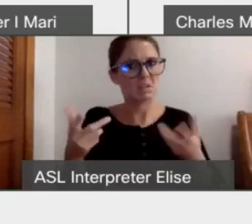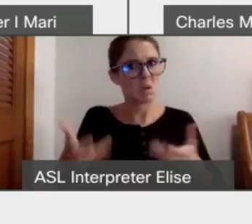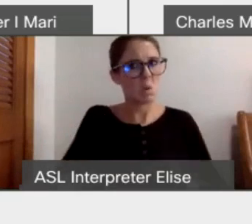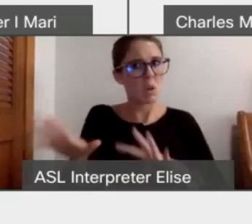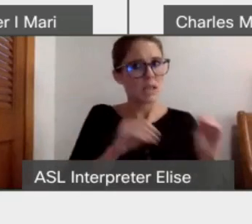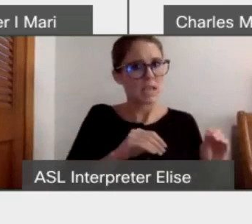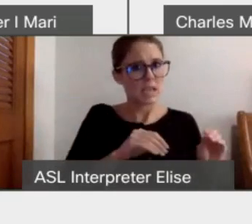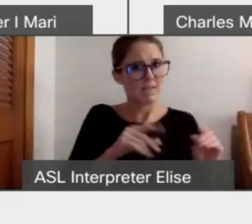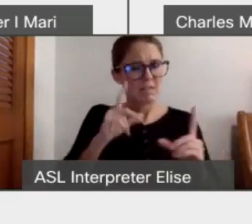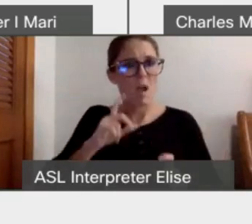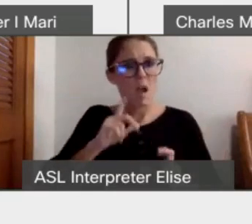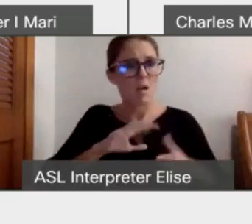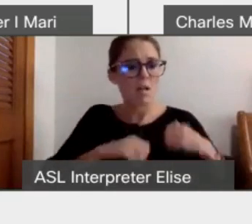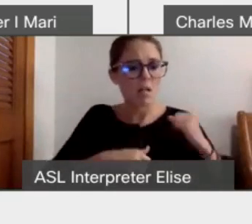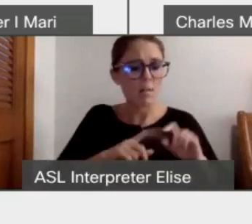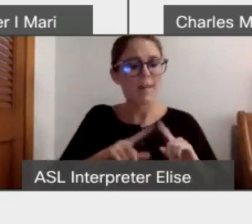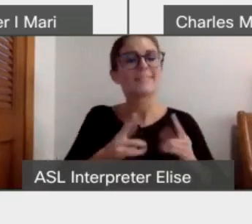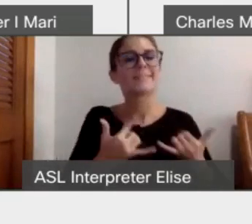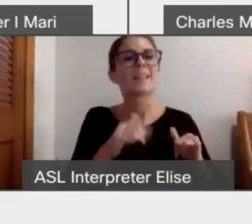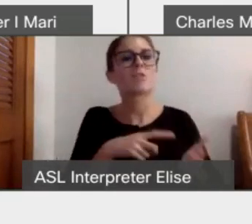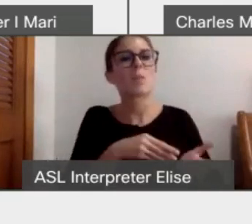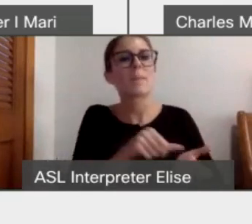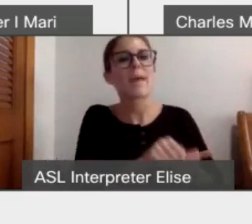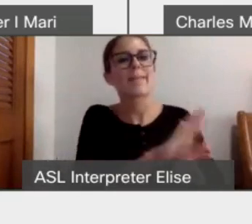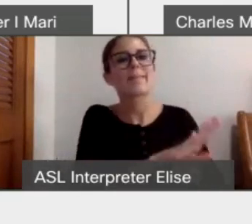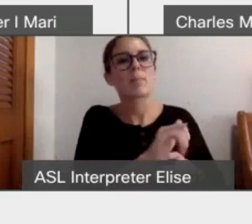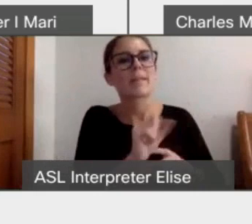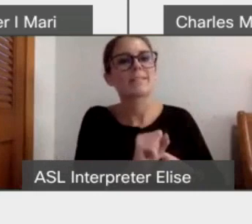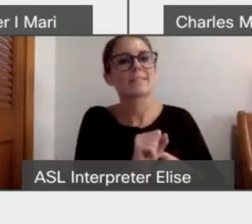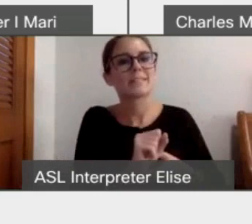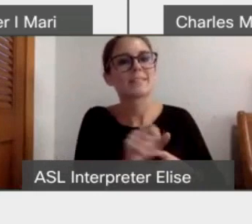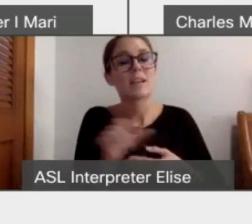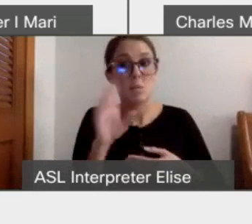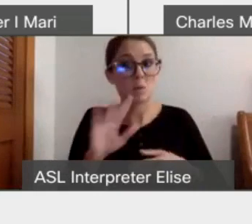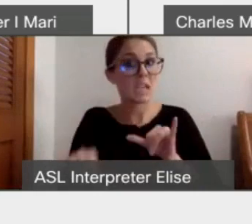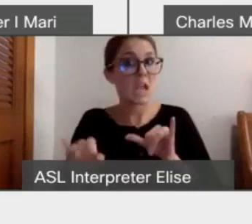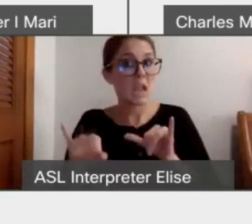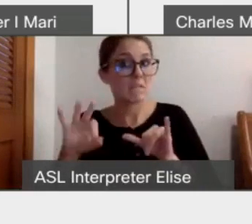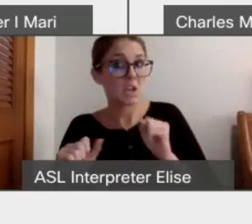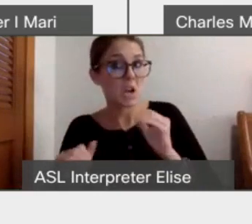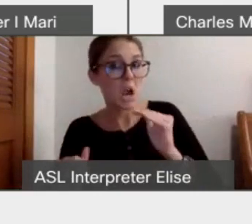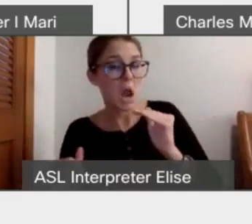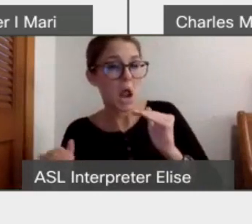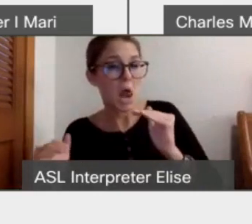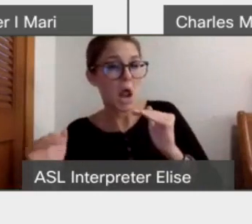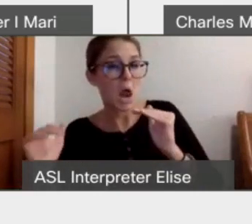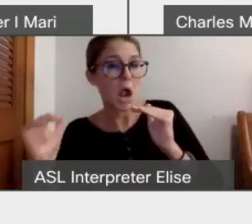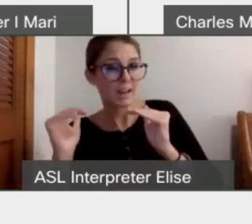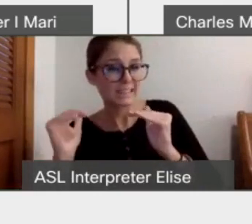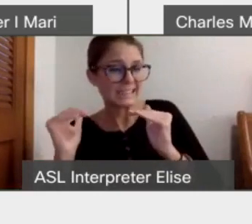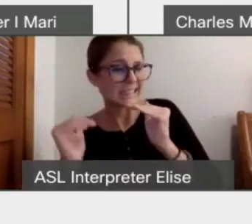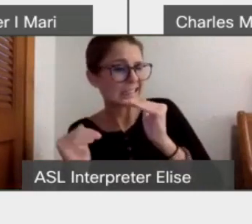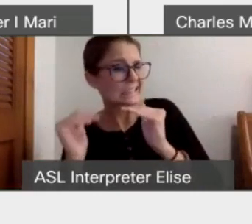got to pay their bill. And I think that they would stay if they can get somewhere close to a decent